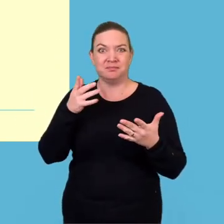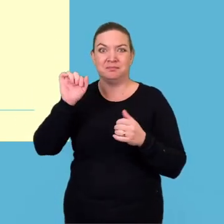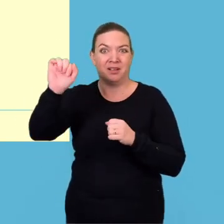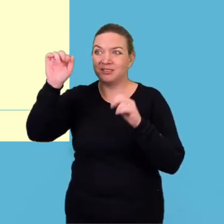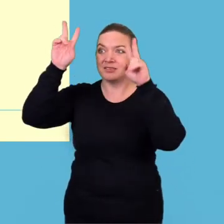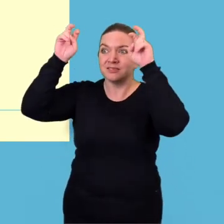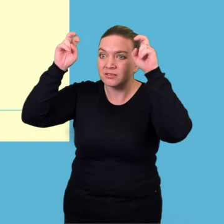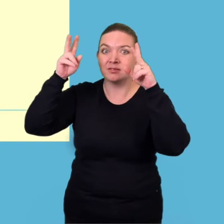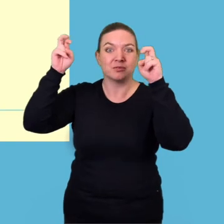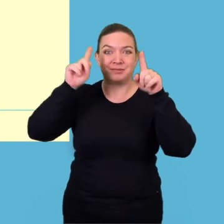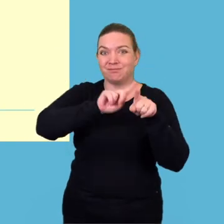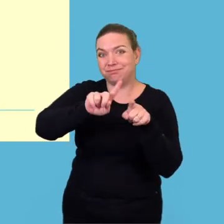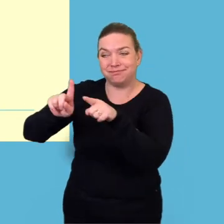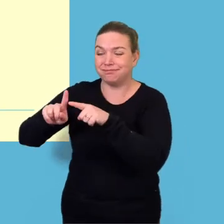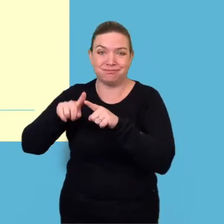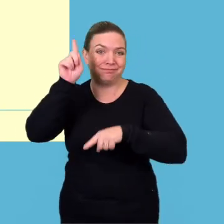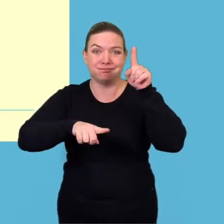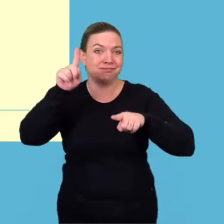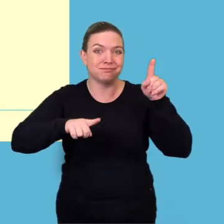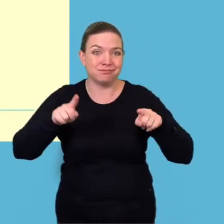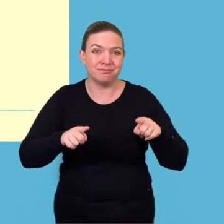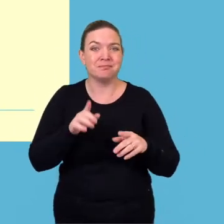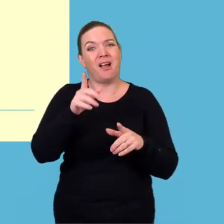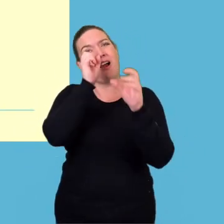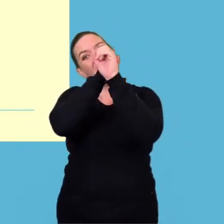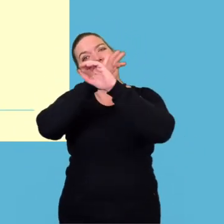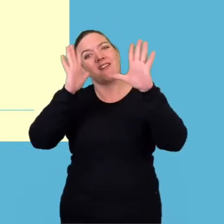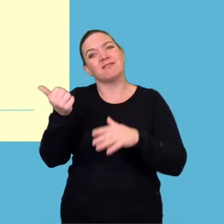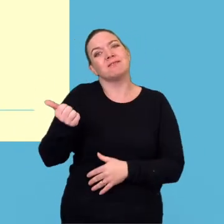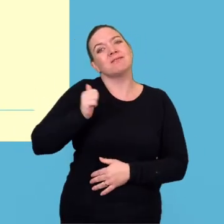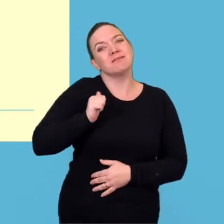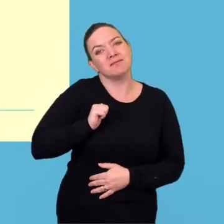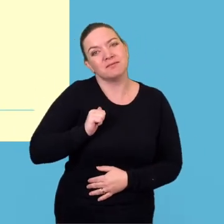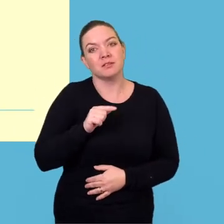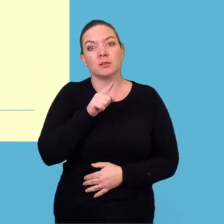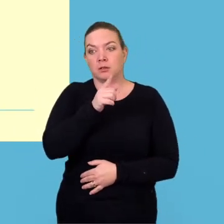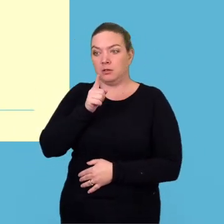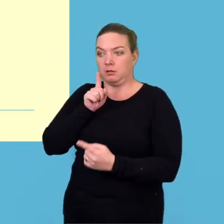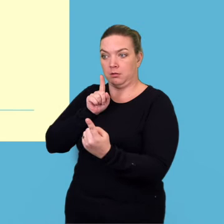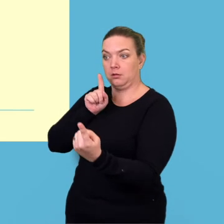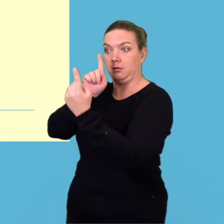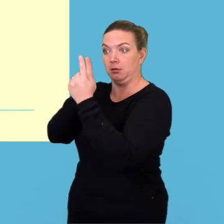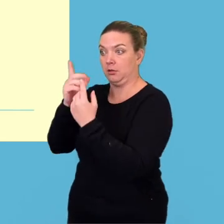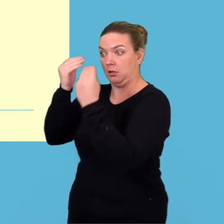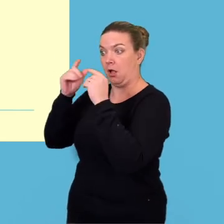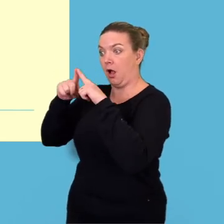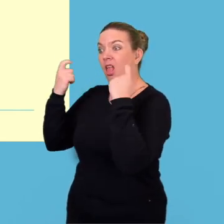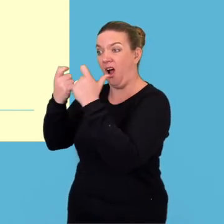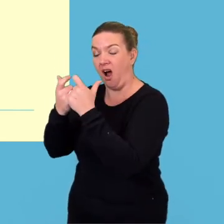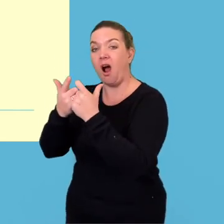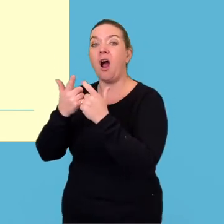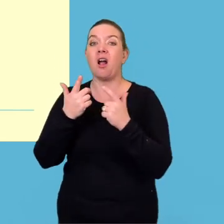and subject by subject. As a guide, you should expect to schedule 2 hours of self-study for each hour of face-to-face teaching